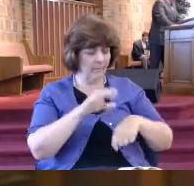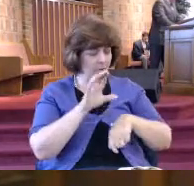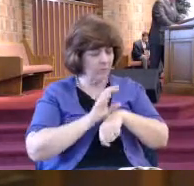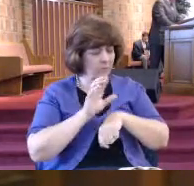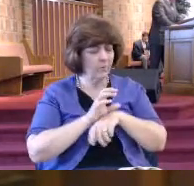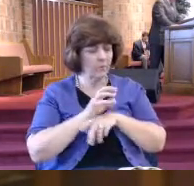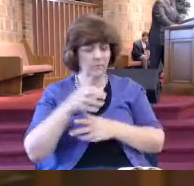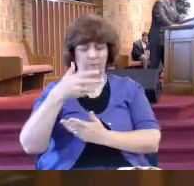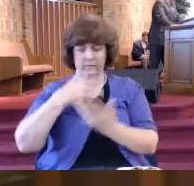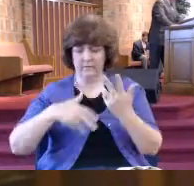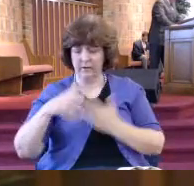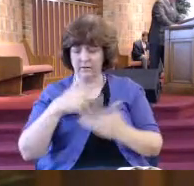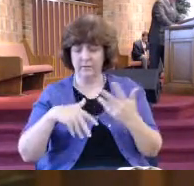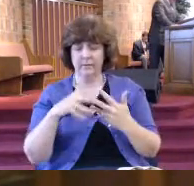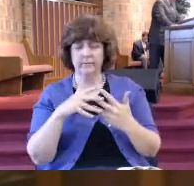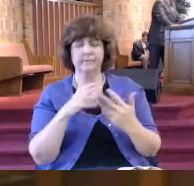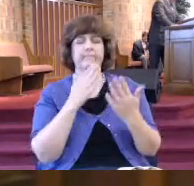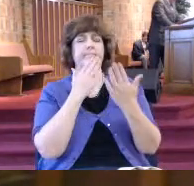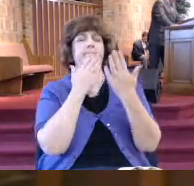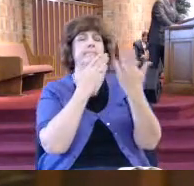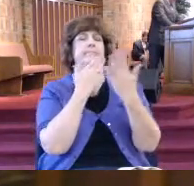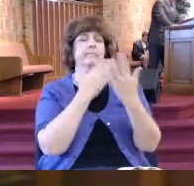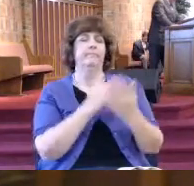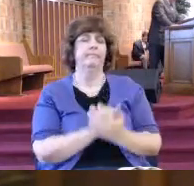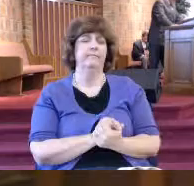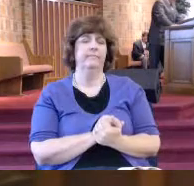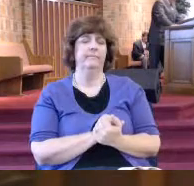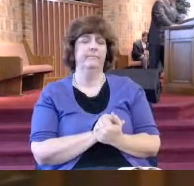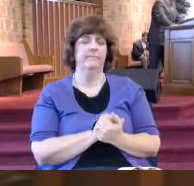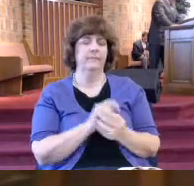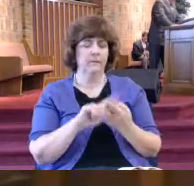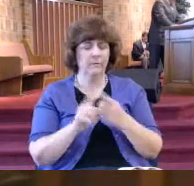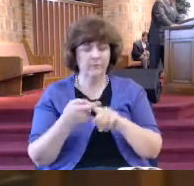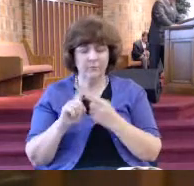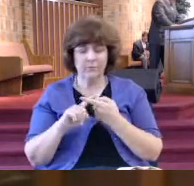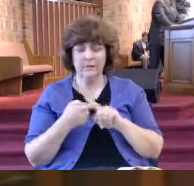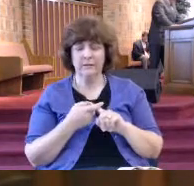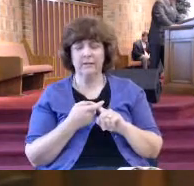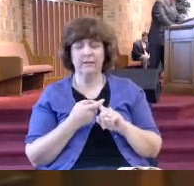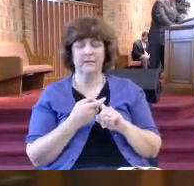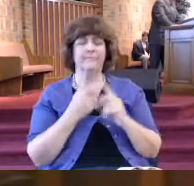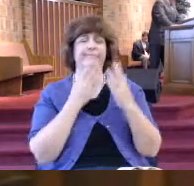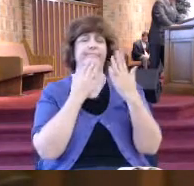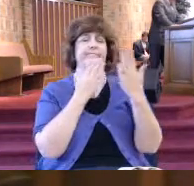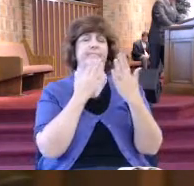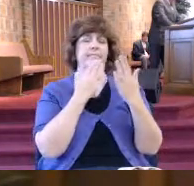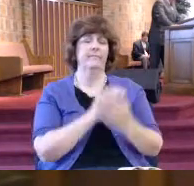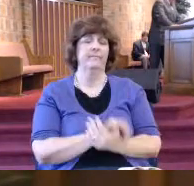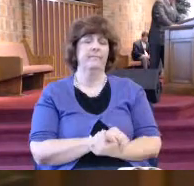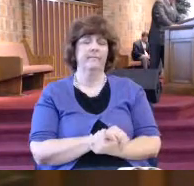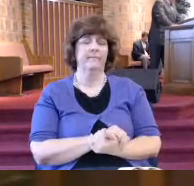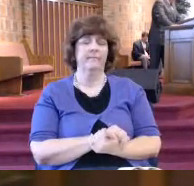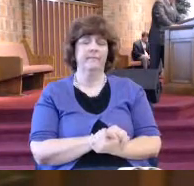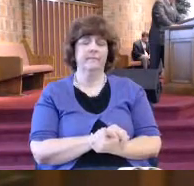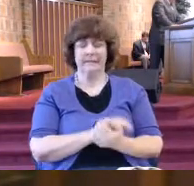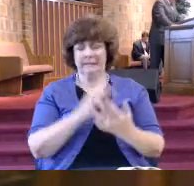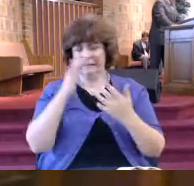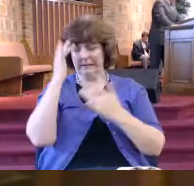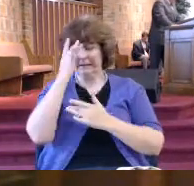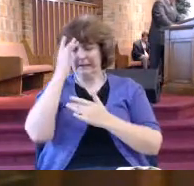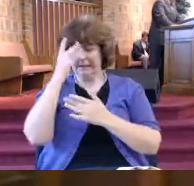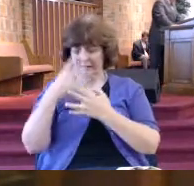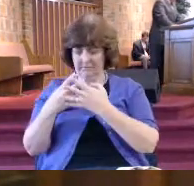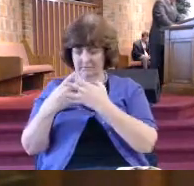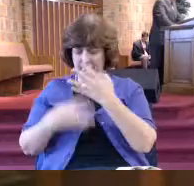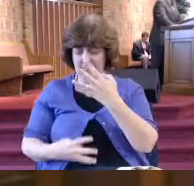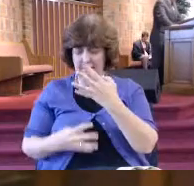here. We thank you for our friends. We pray for those that are on the sick list this morning. The